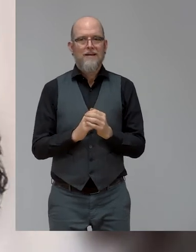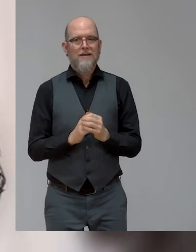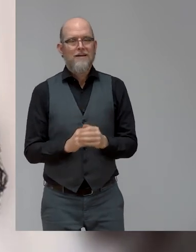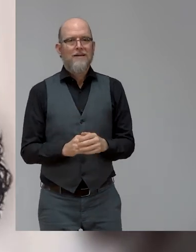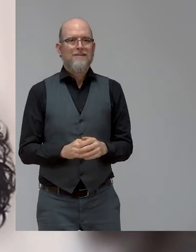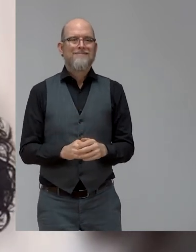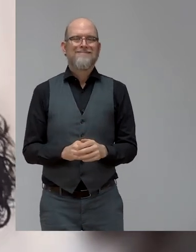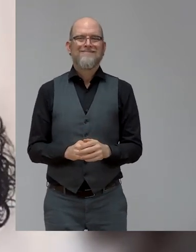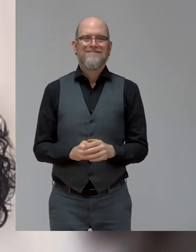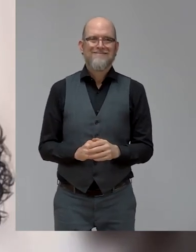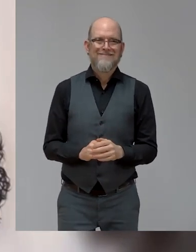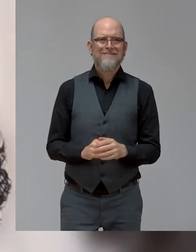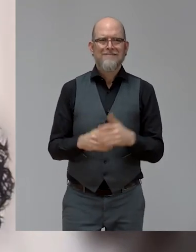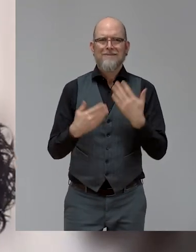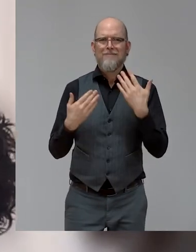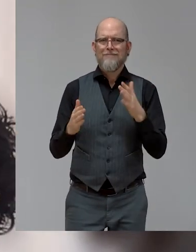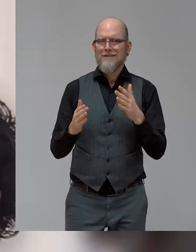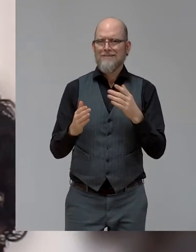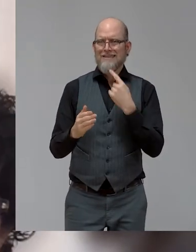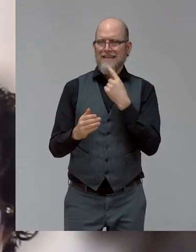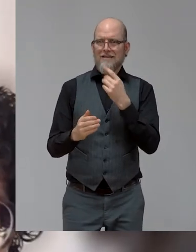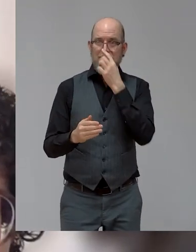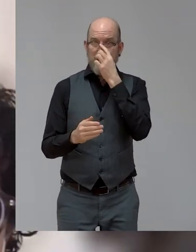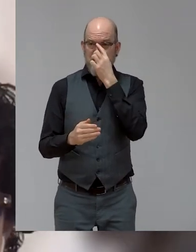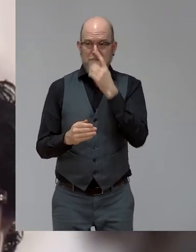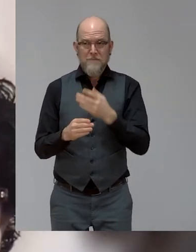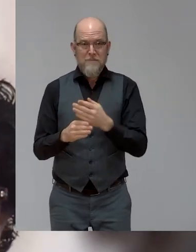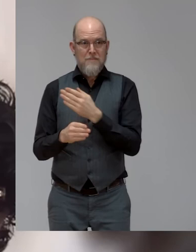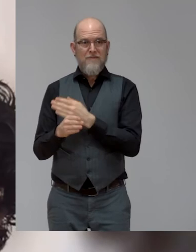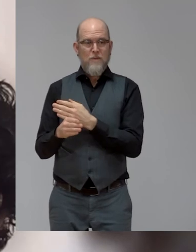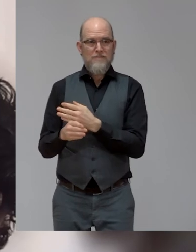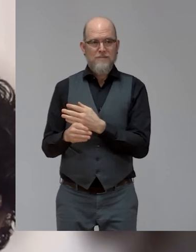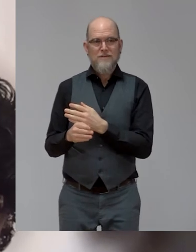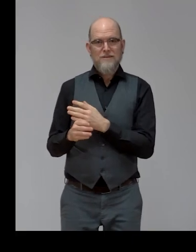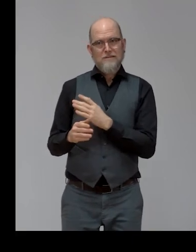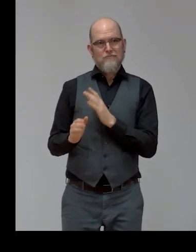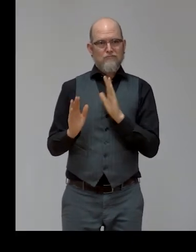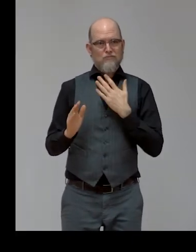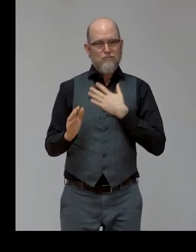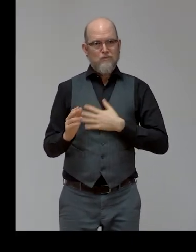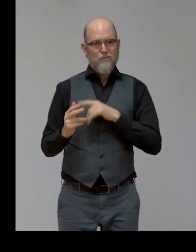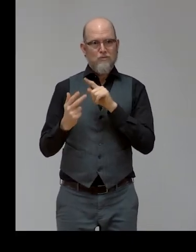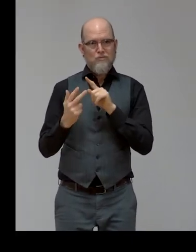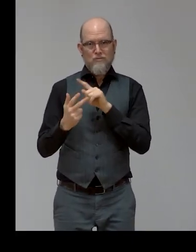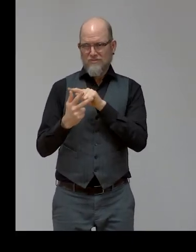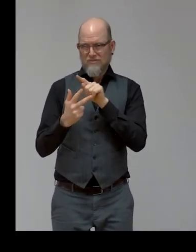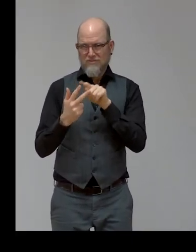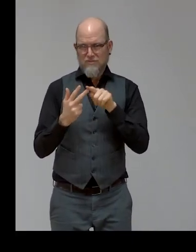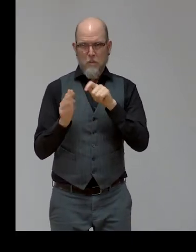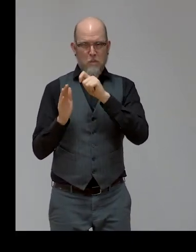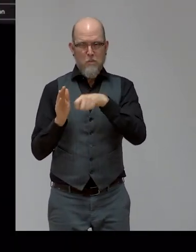As I mentioned before, now we will show you the three initiatives that replicate